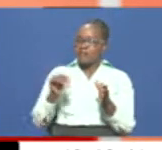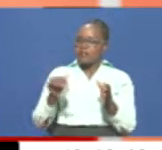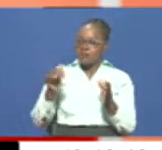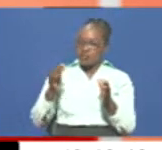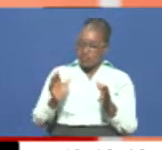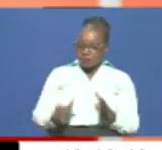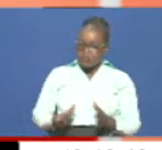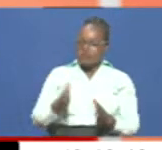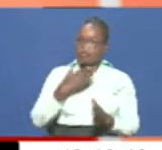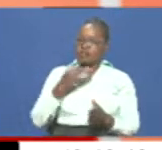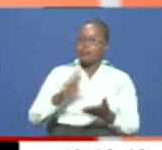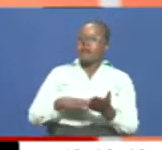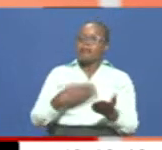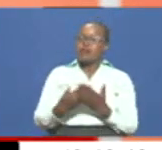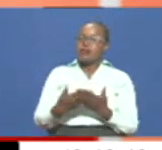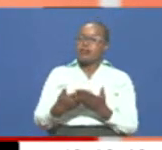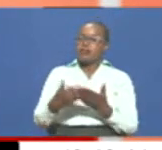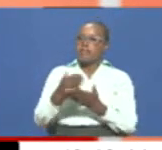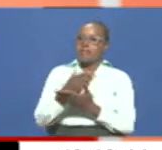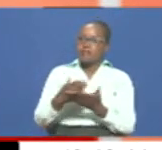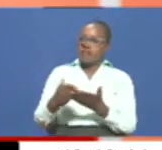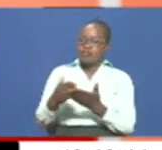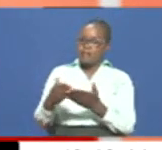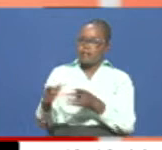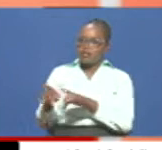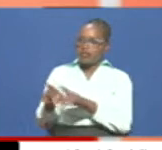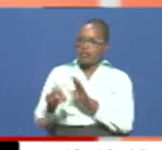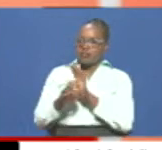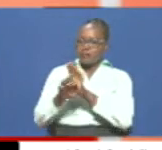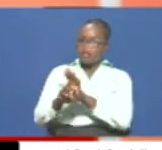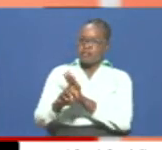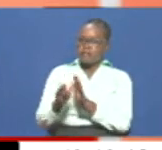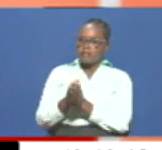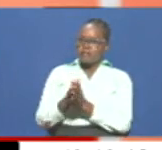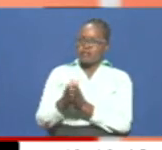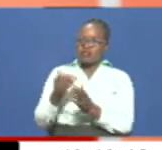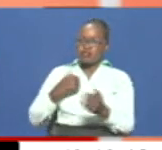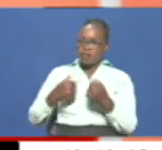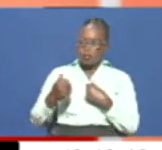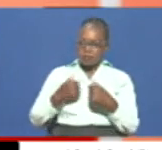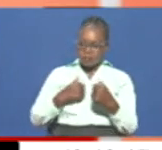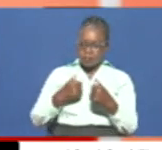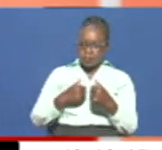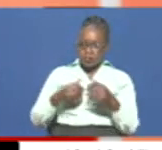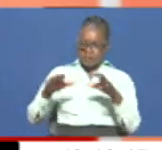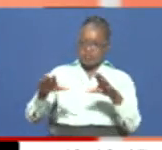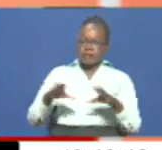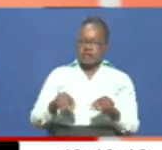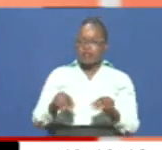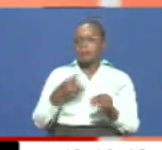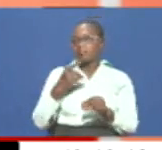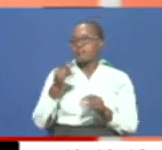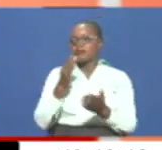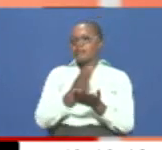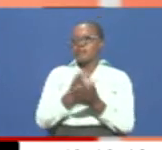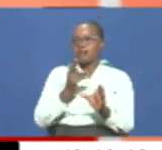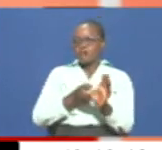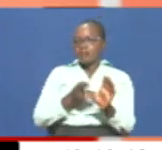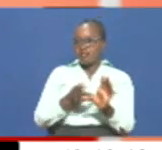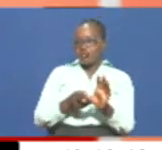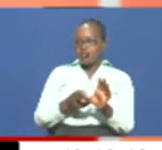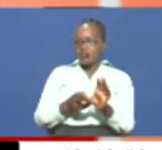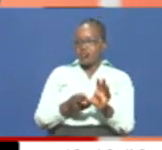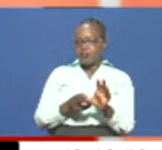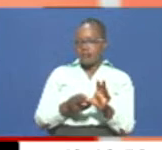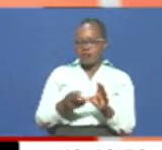and wants to be part of it. And an example is just Rwanda, that they applied and they were admitted, so they'll be participating, although they are not a